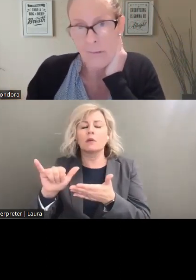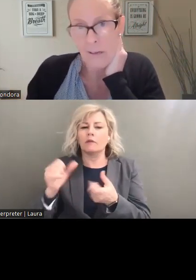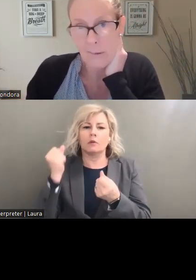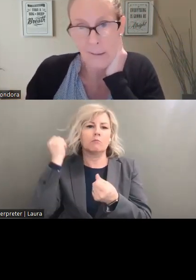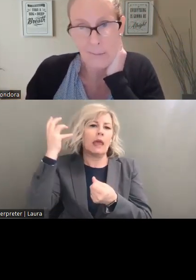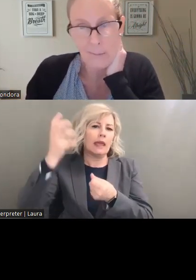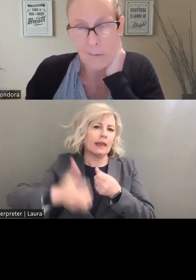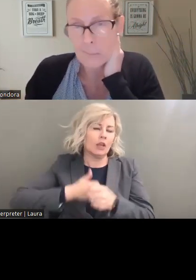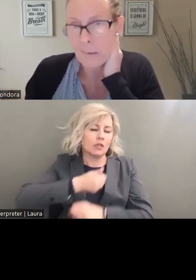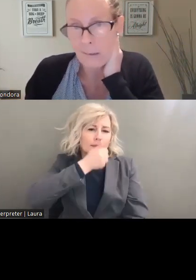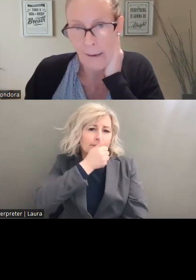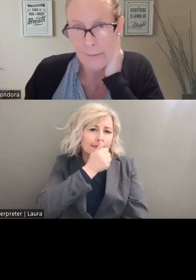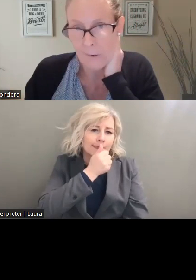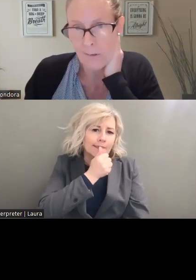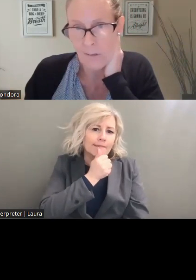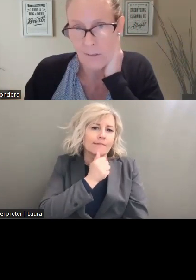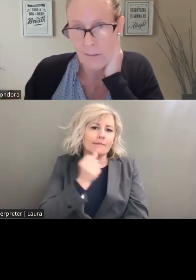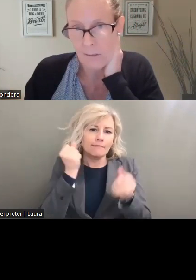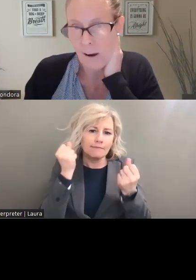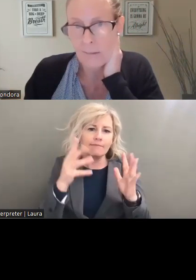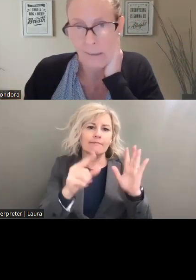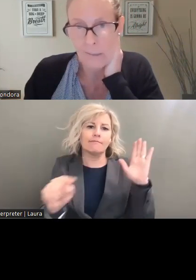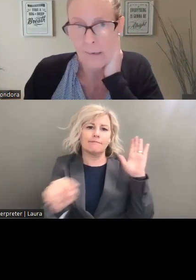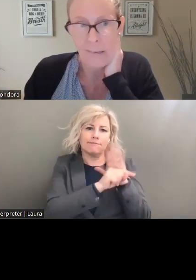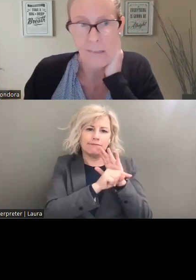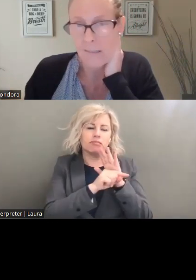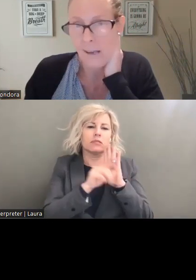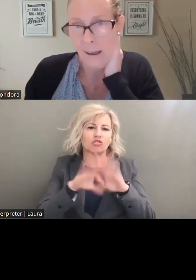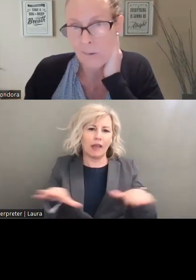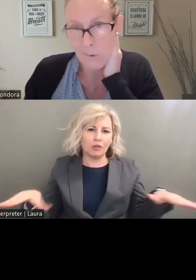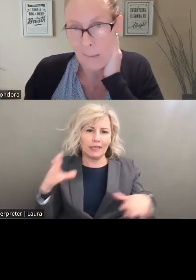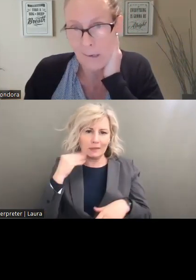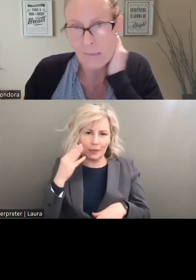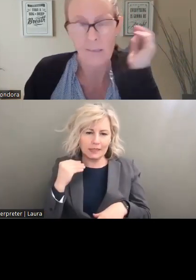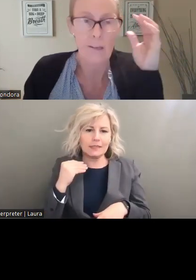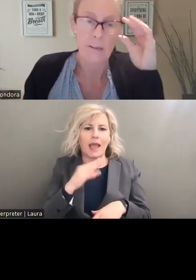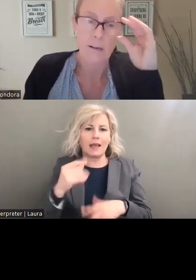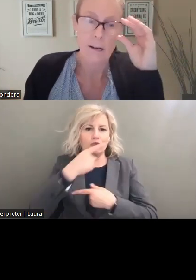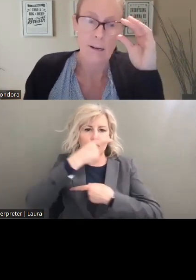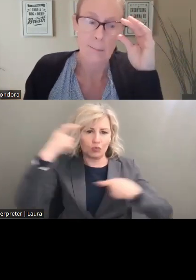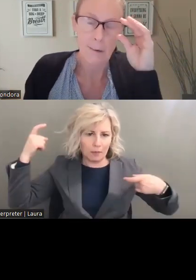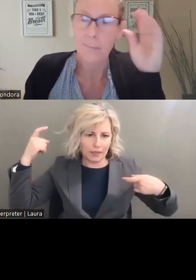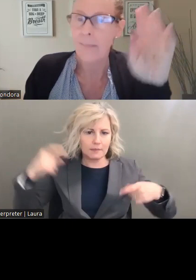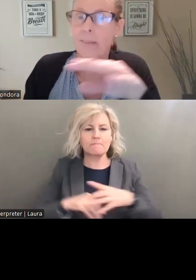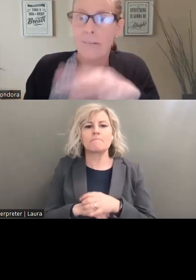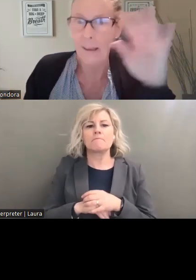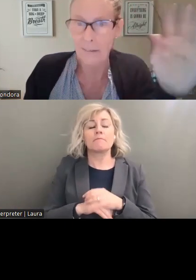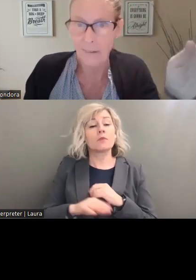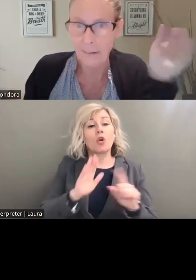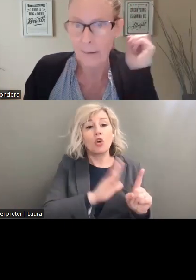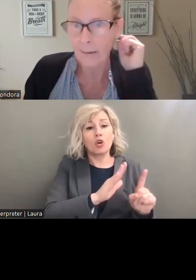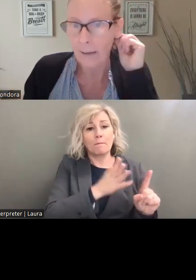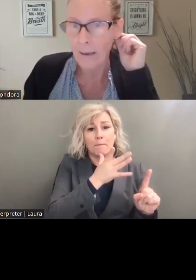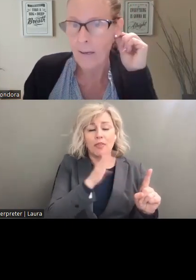of suffering multiple adverse childhood experiences and traumas. Her mother left